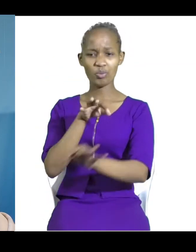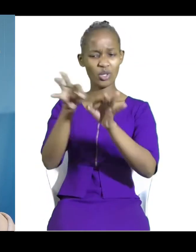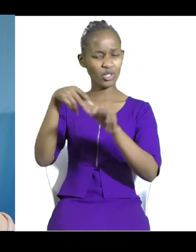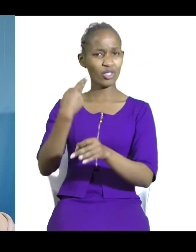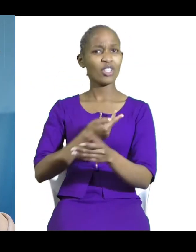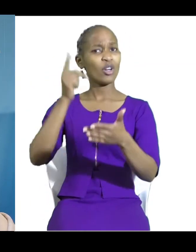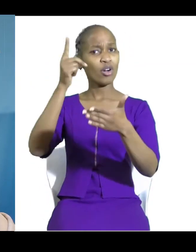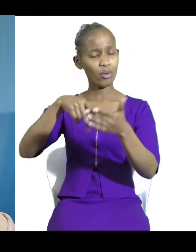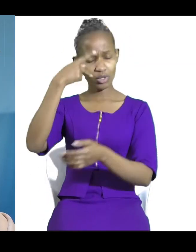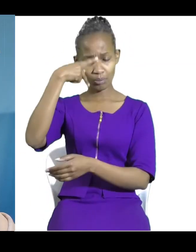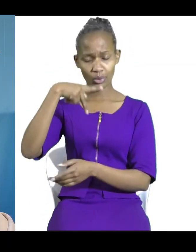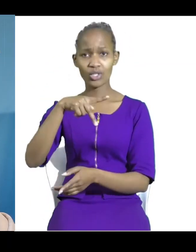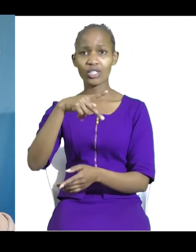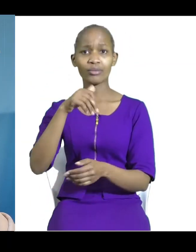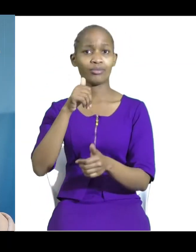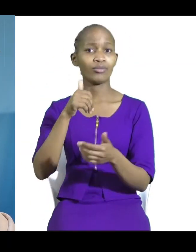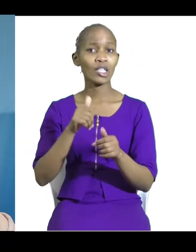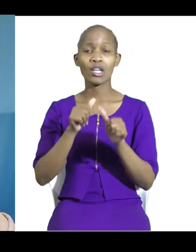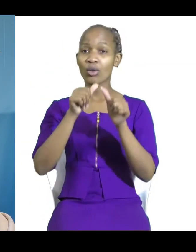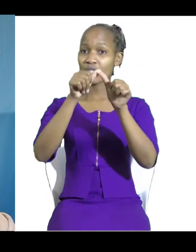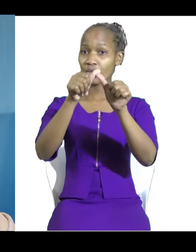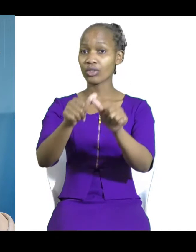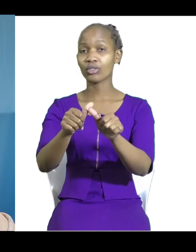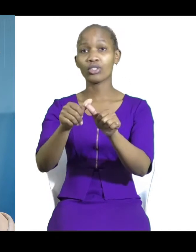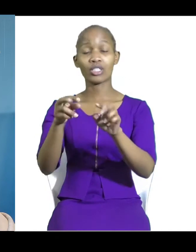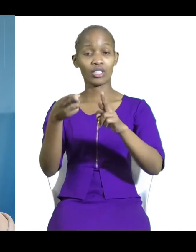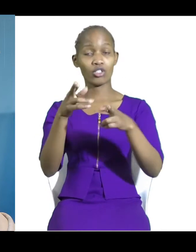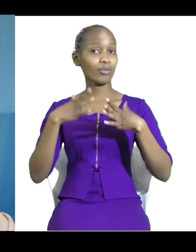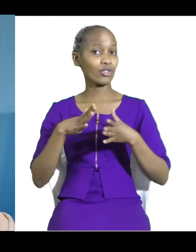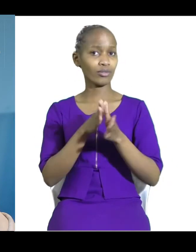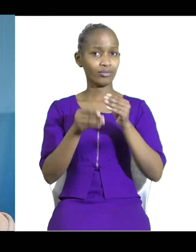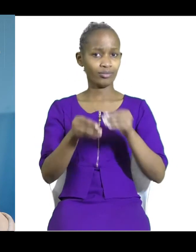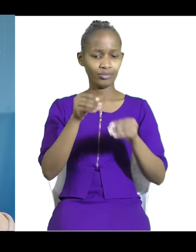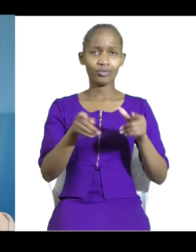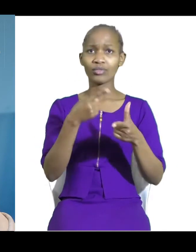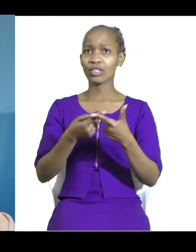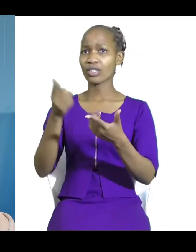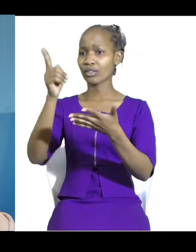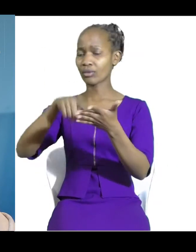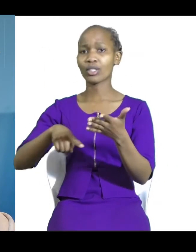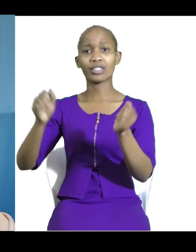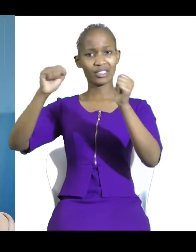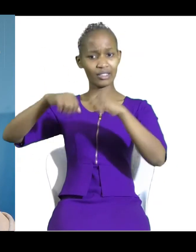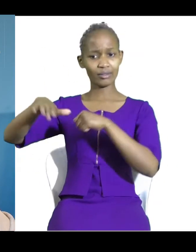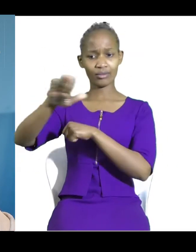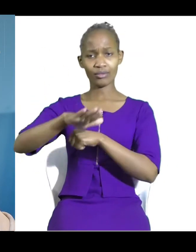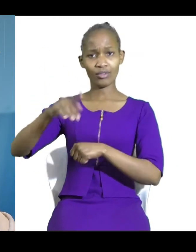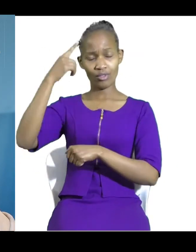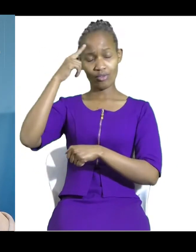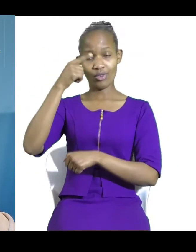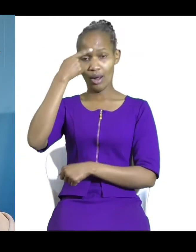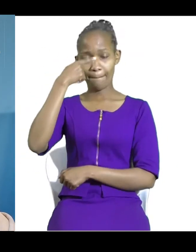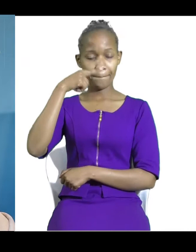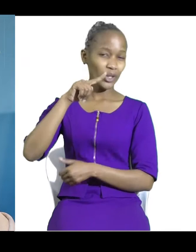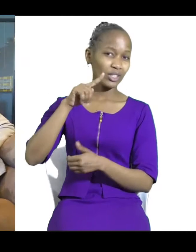break down for us what policies exist related to persons with disabilities, and also what an enabling environment from a policy